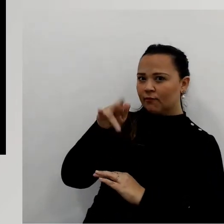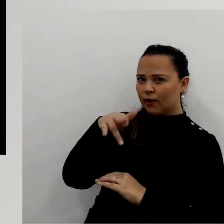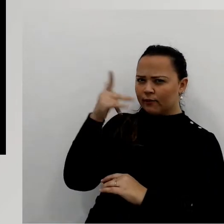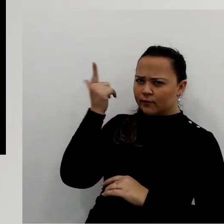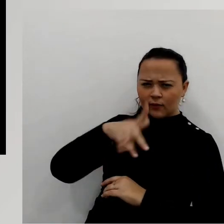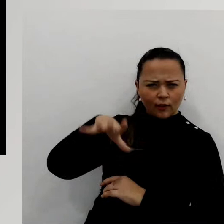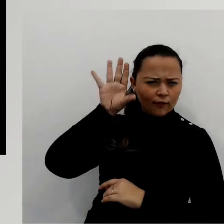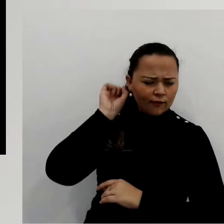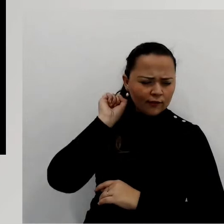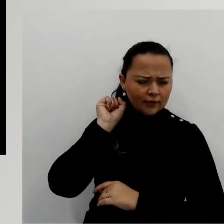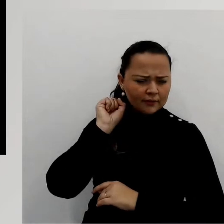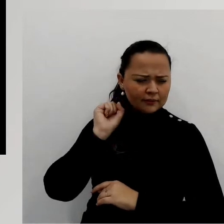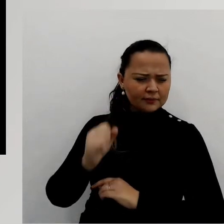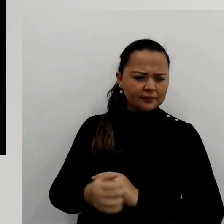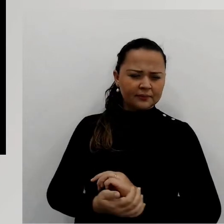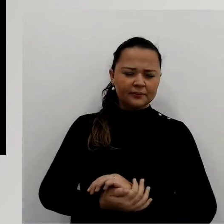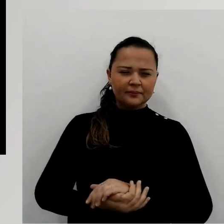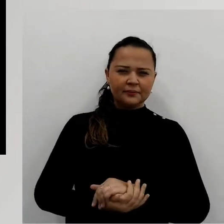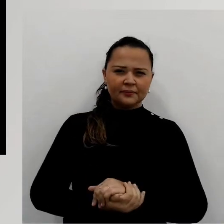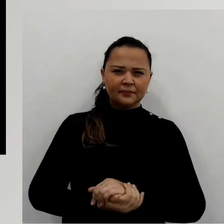Mr. Frank, can you hear us?